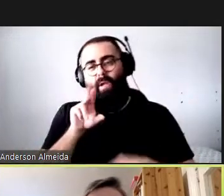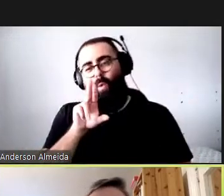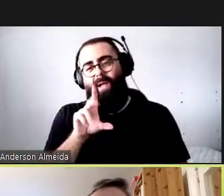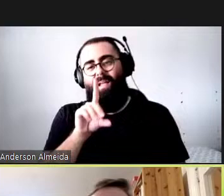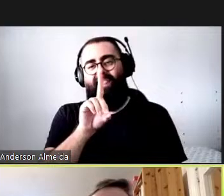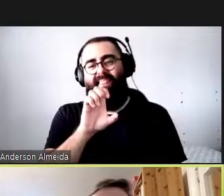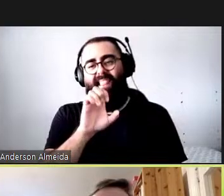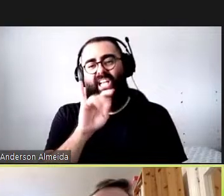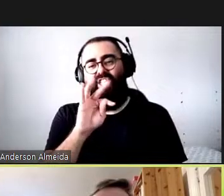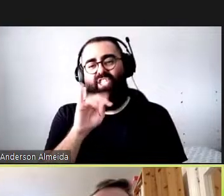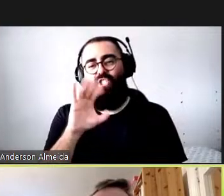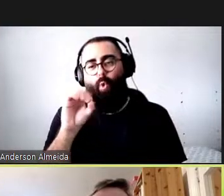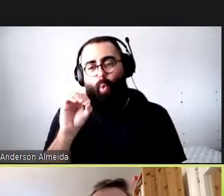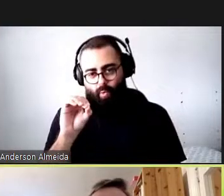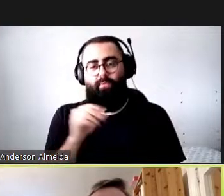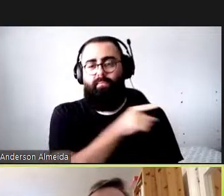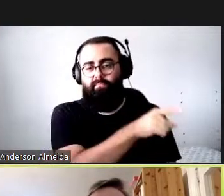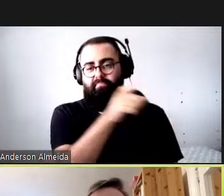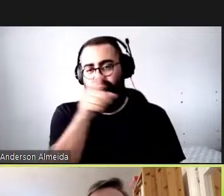gesture.